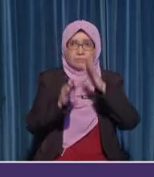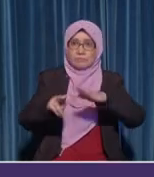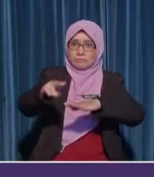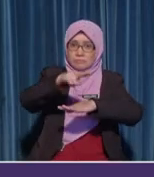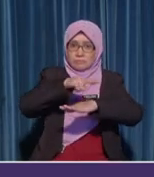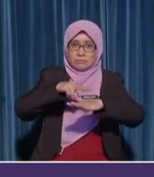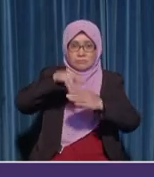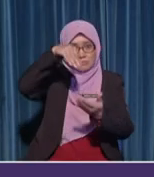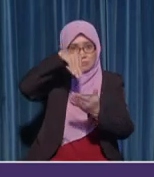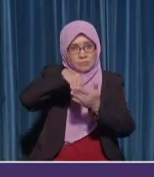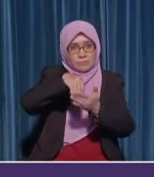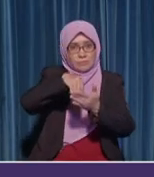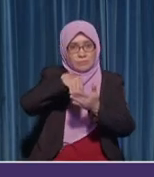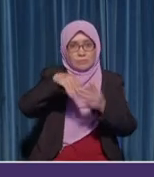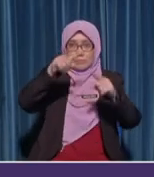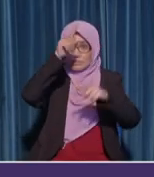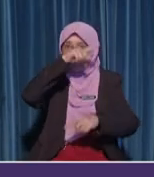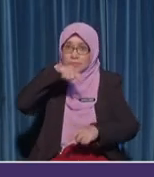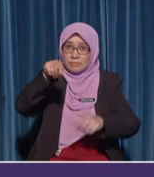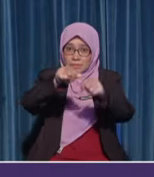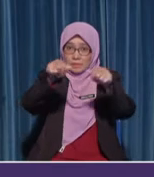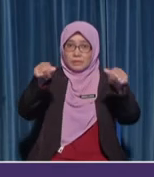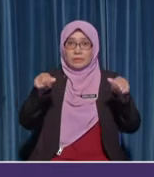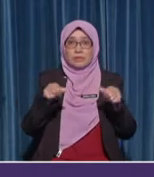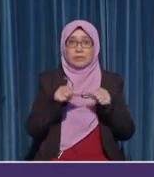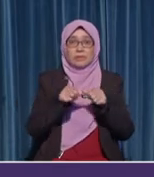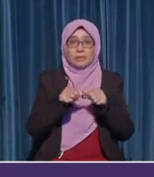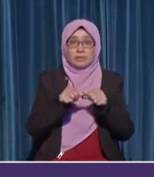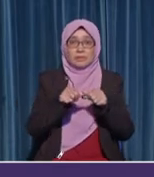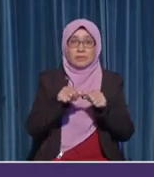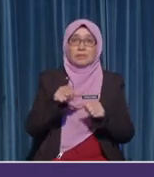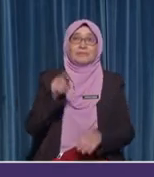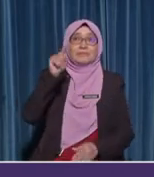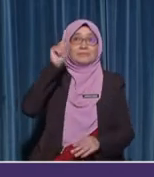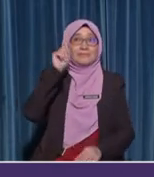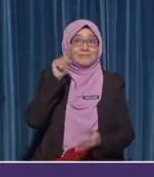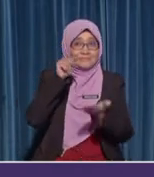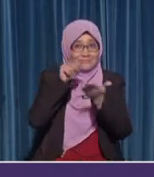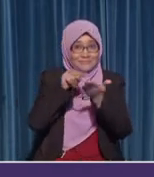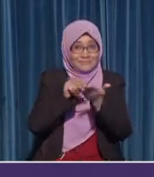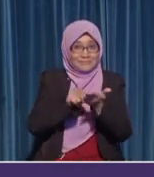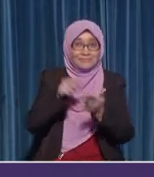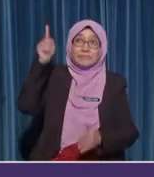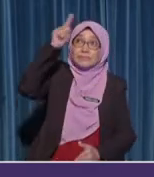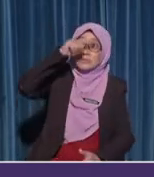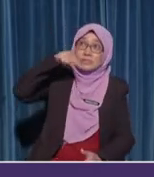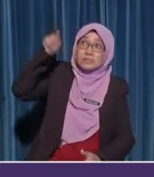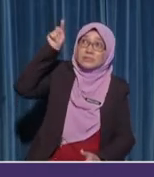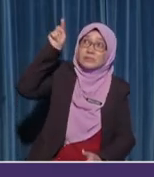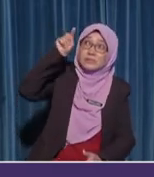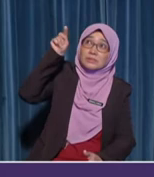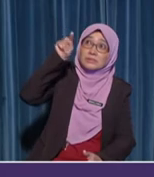Am I right? This is called a graduation. One